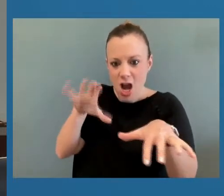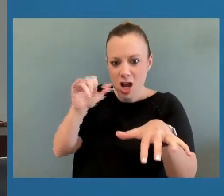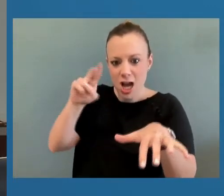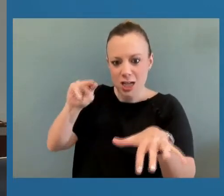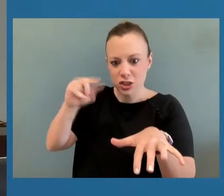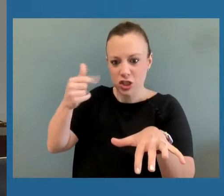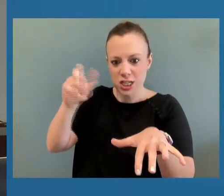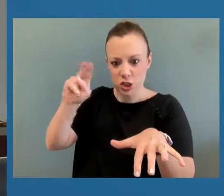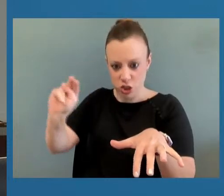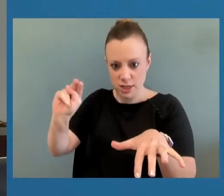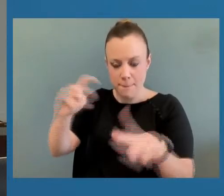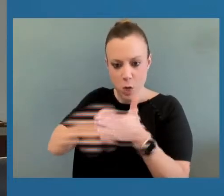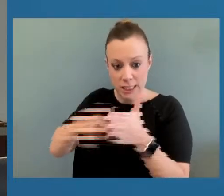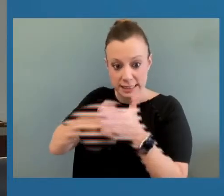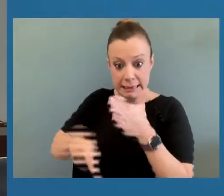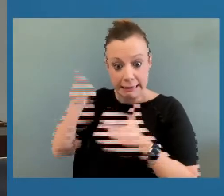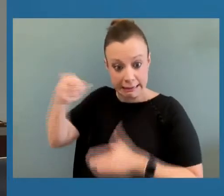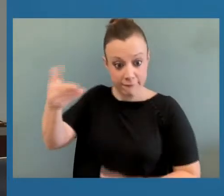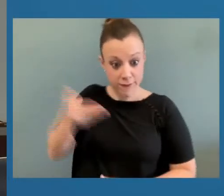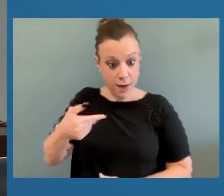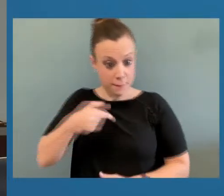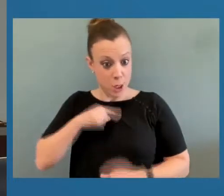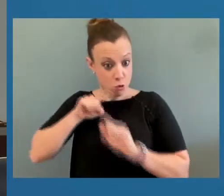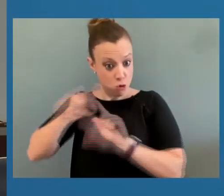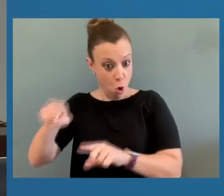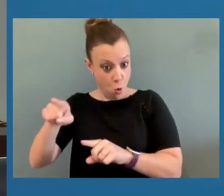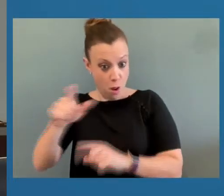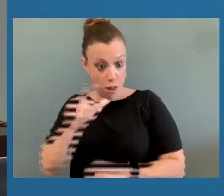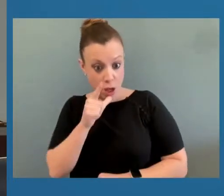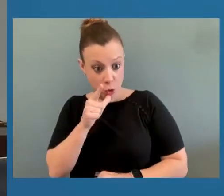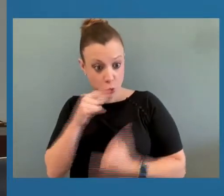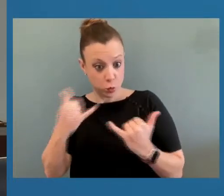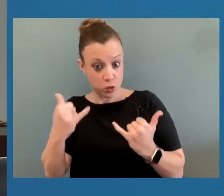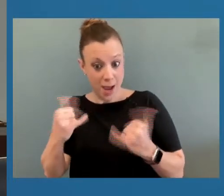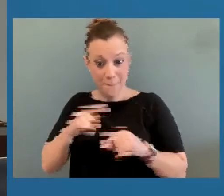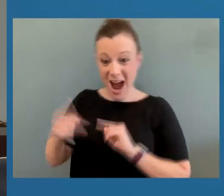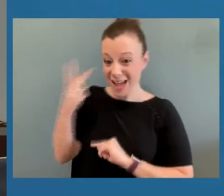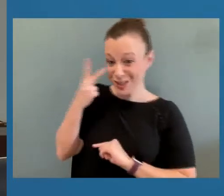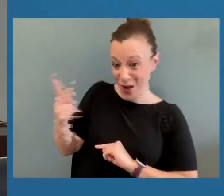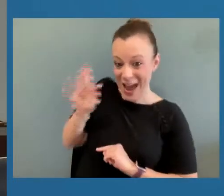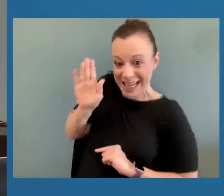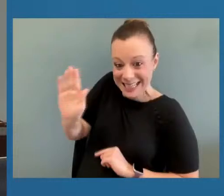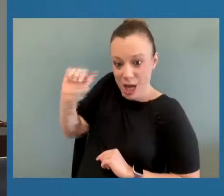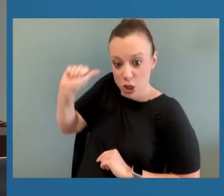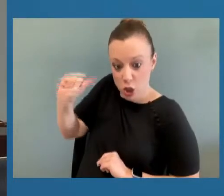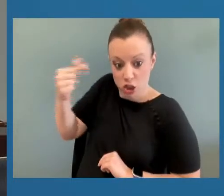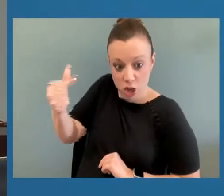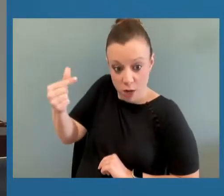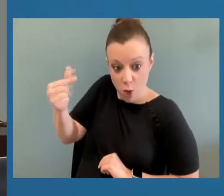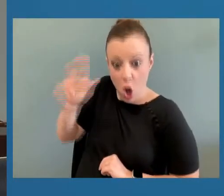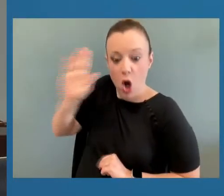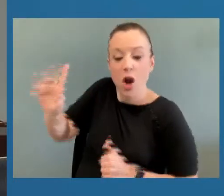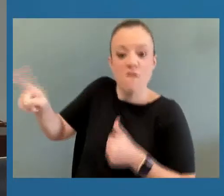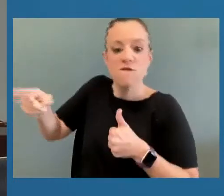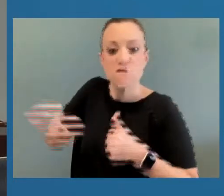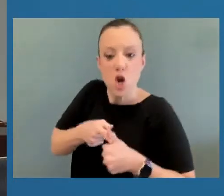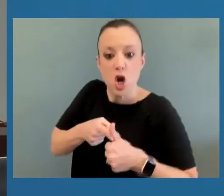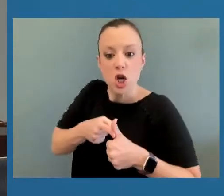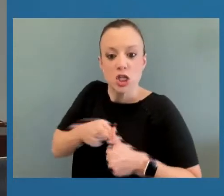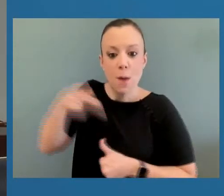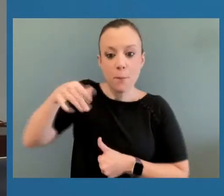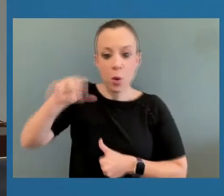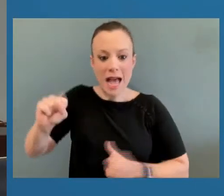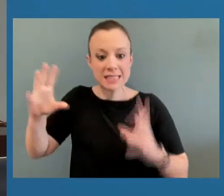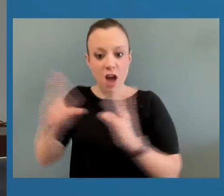I accepted. But when I saw that his Attorney General in her very first press conference stood up and challenged me